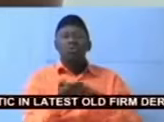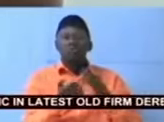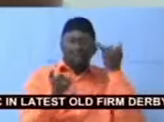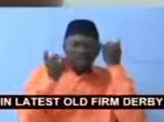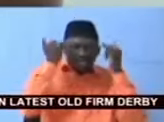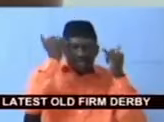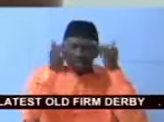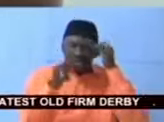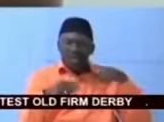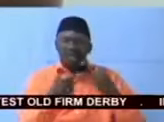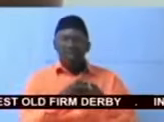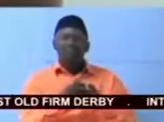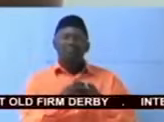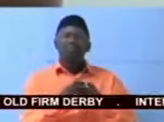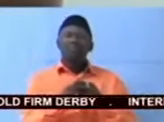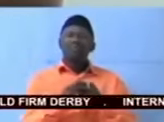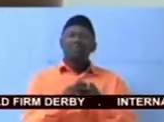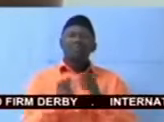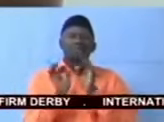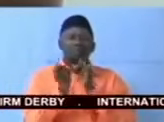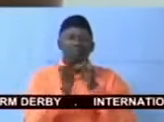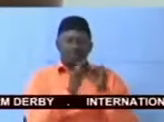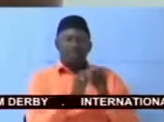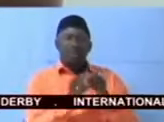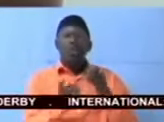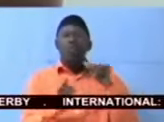which emanated from the courts,